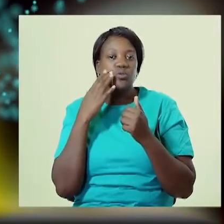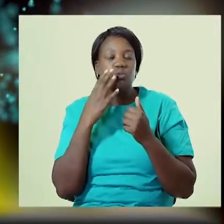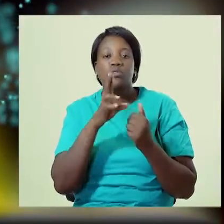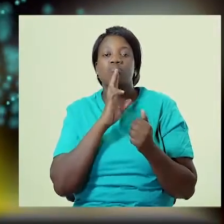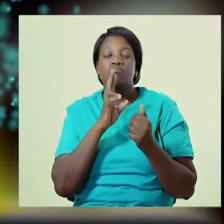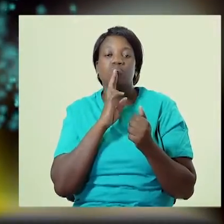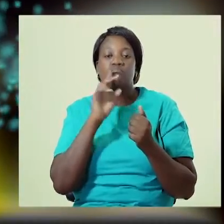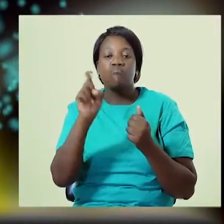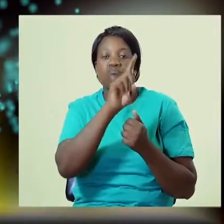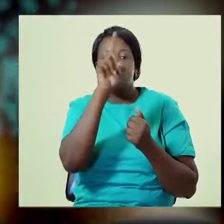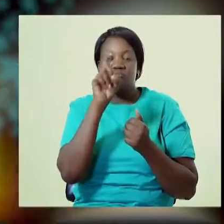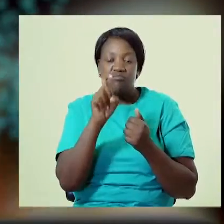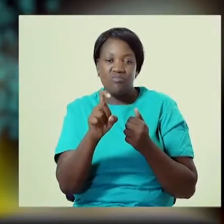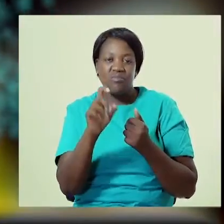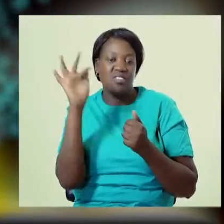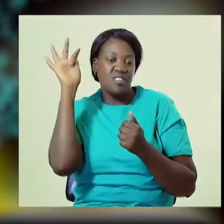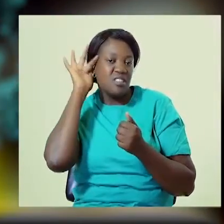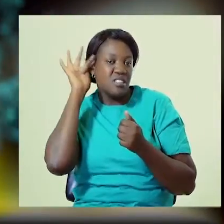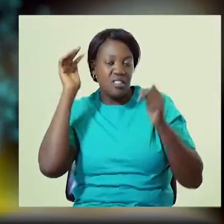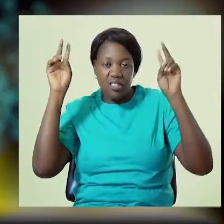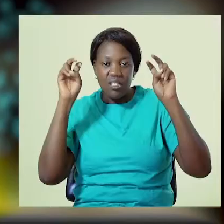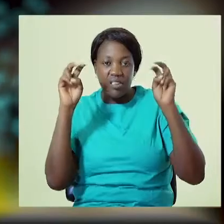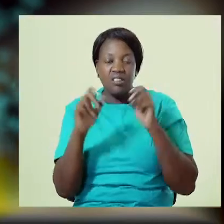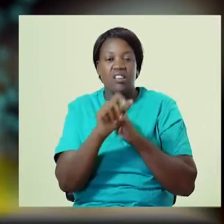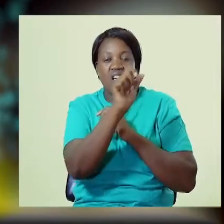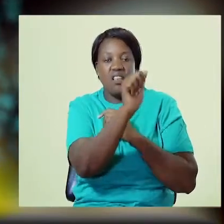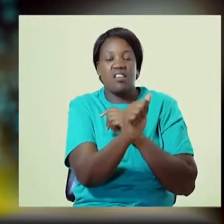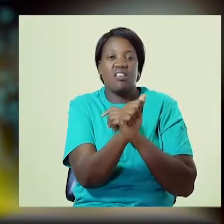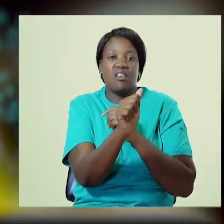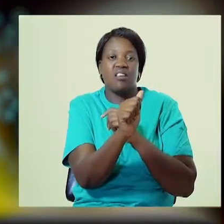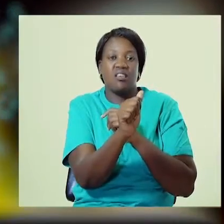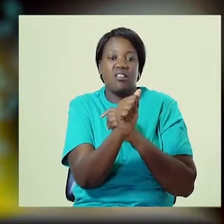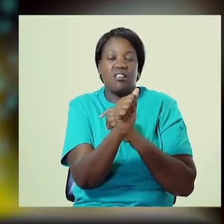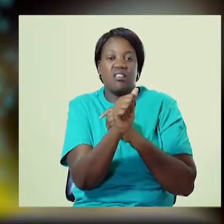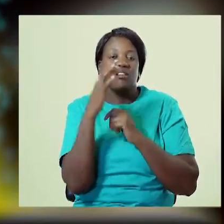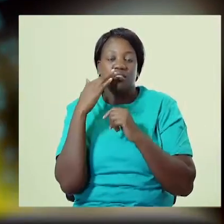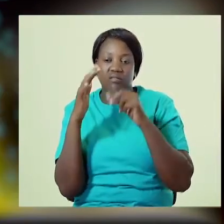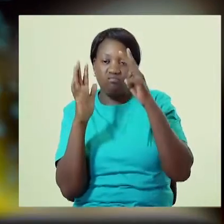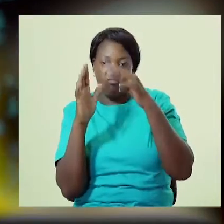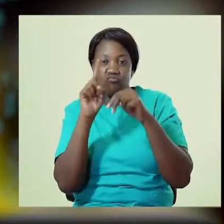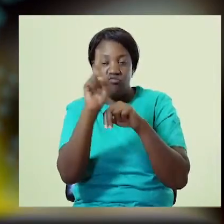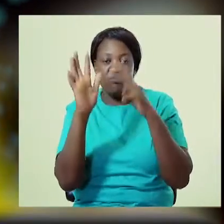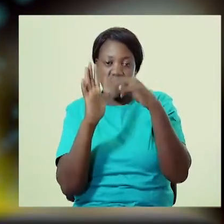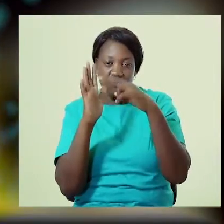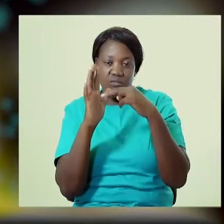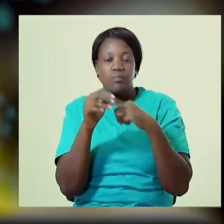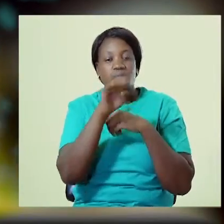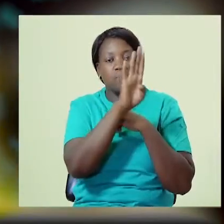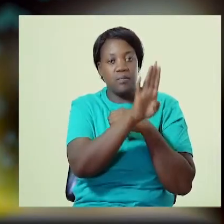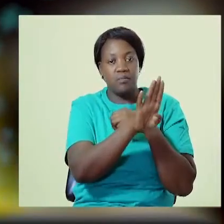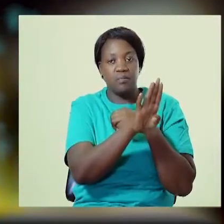you answer the questions during a listening exam? Is it A, during the second reading,